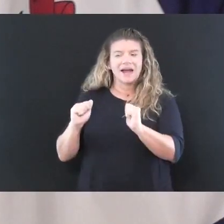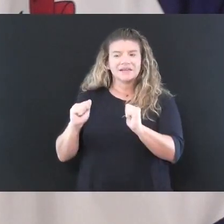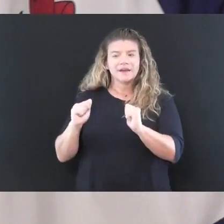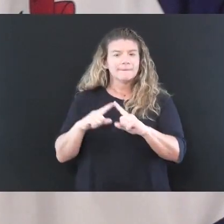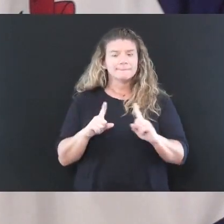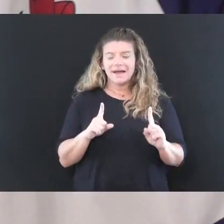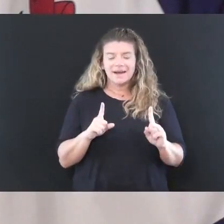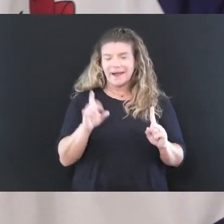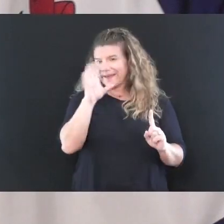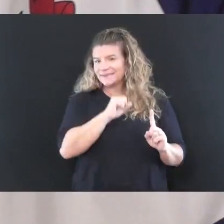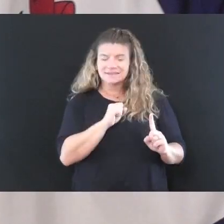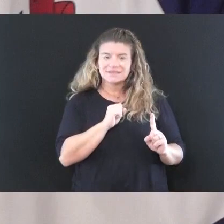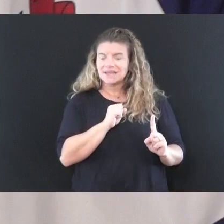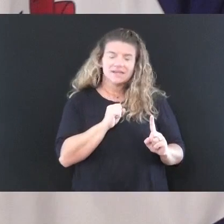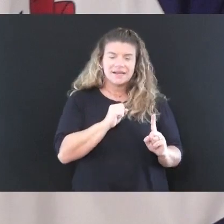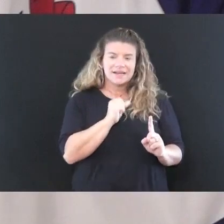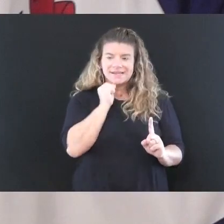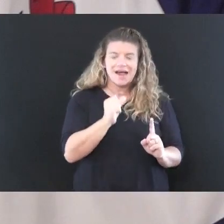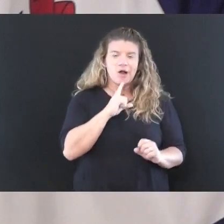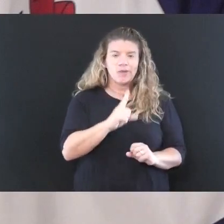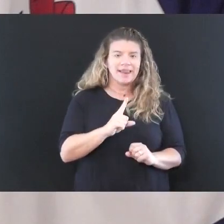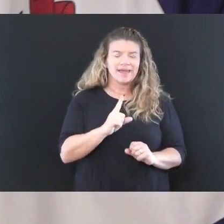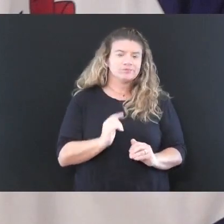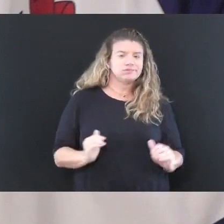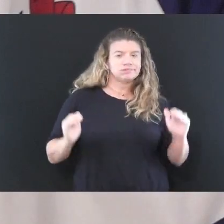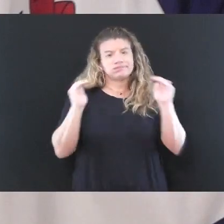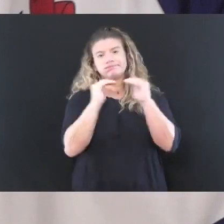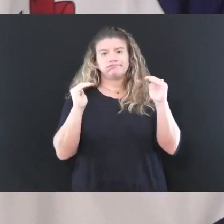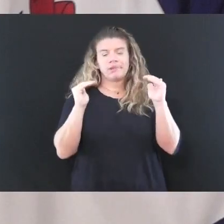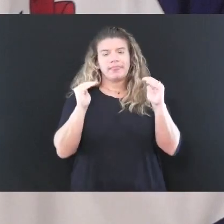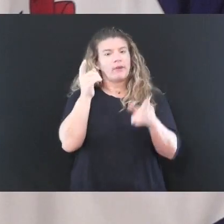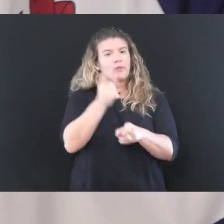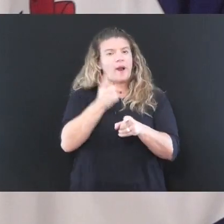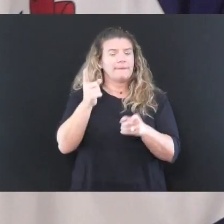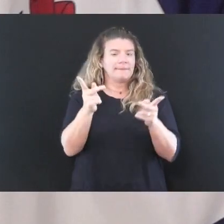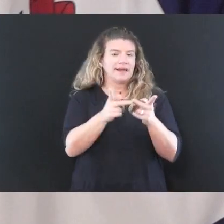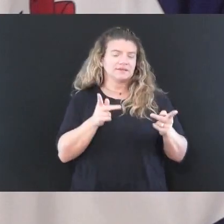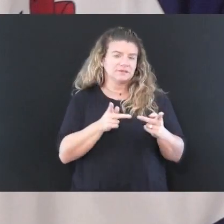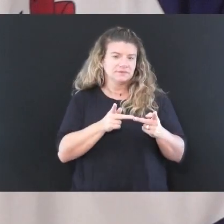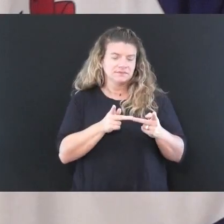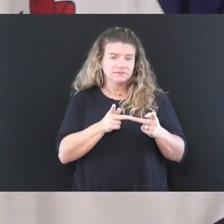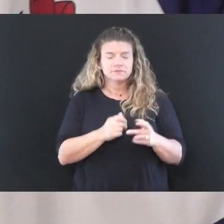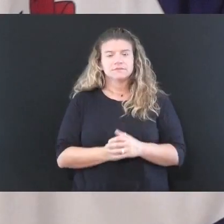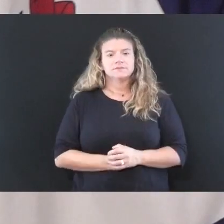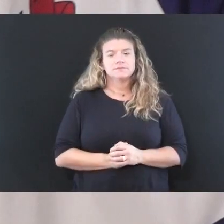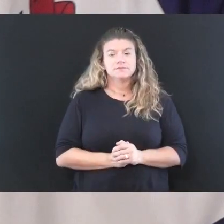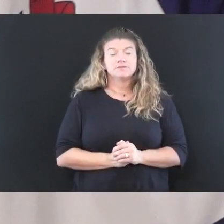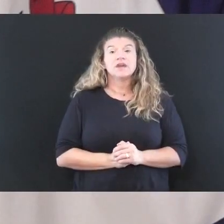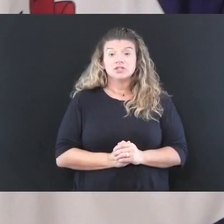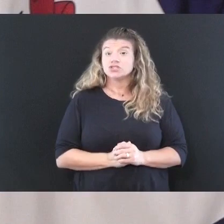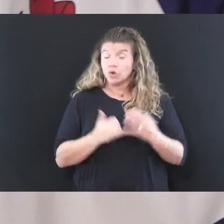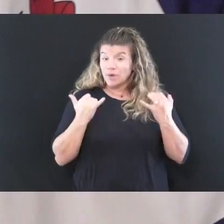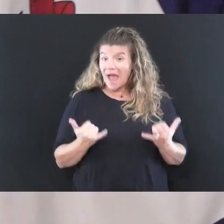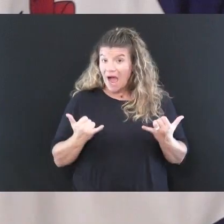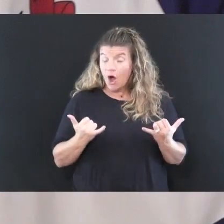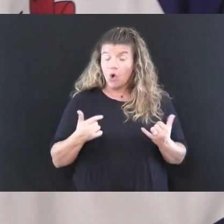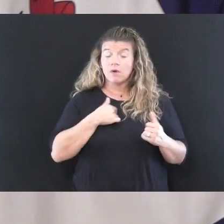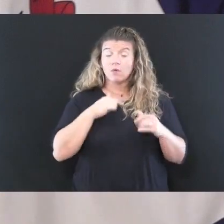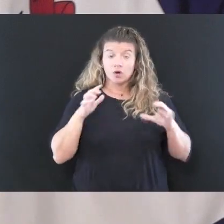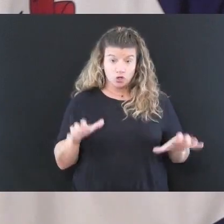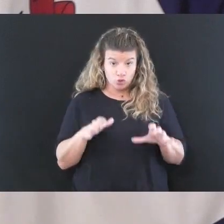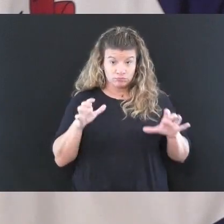we just haven't got it amped up to the levels that we need to have it get it amped up to. So what we're going to